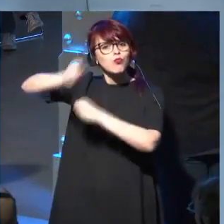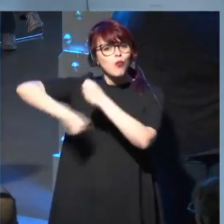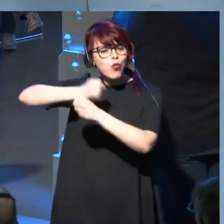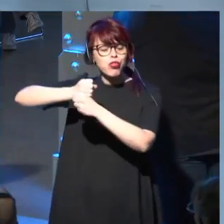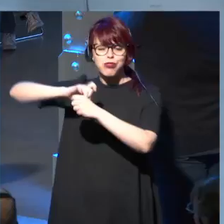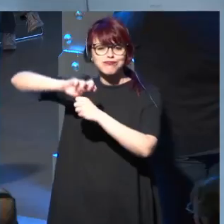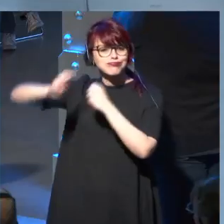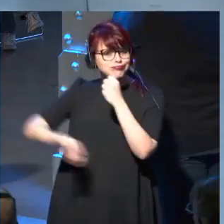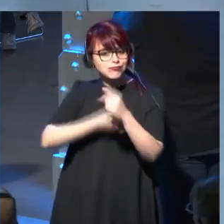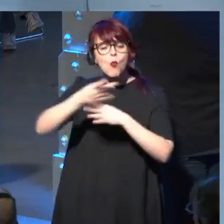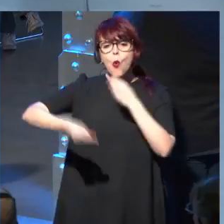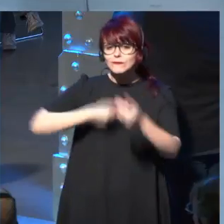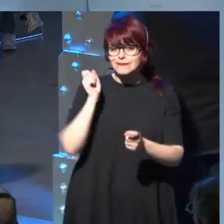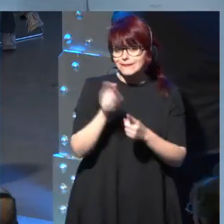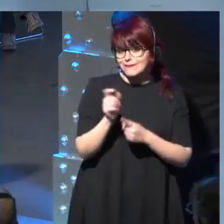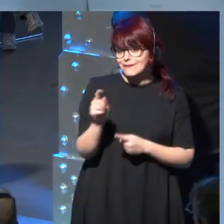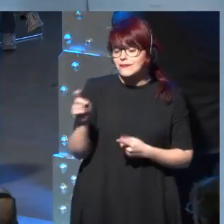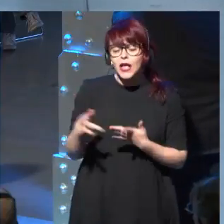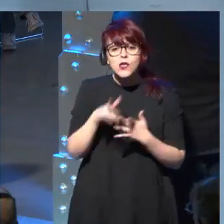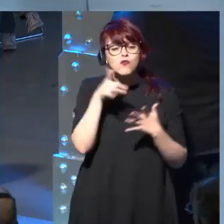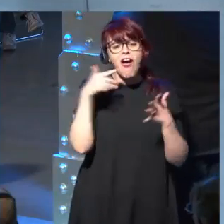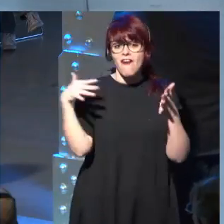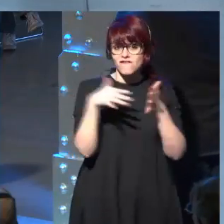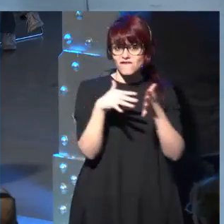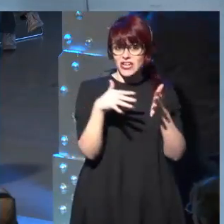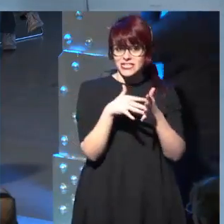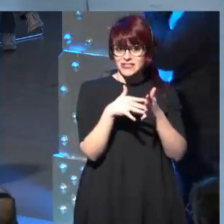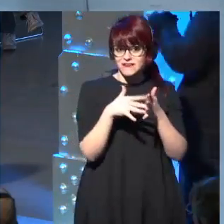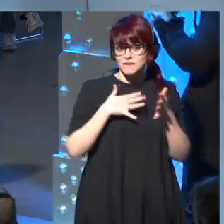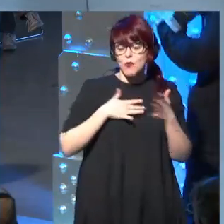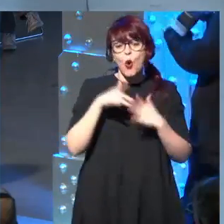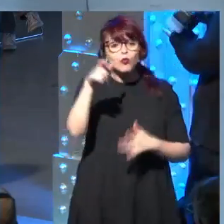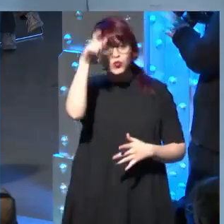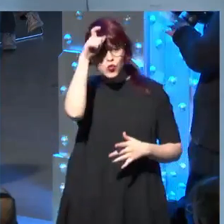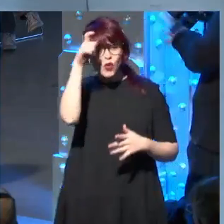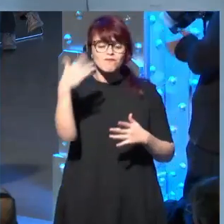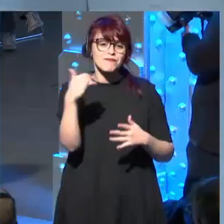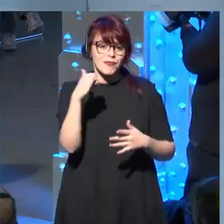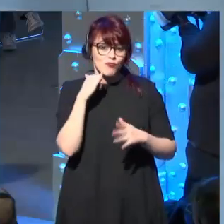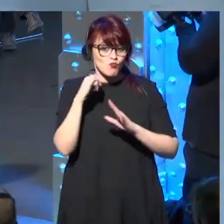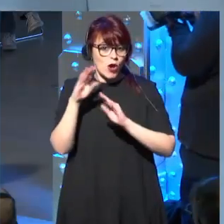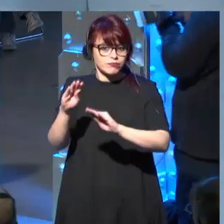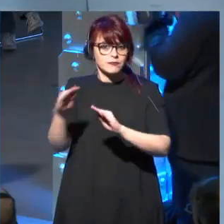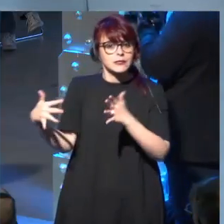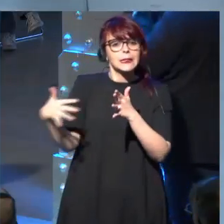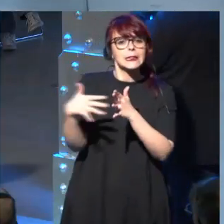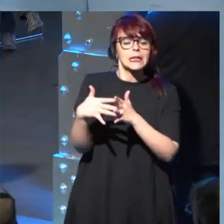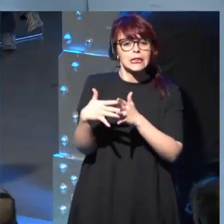that there's a Turkish saying, iğneyle kuyu kazmak, which is more or less digging a well with a